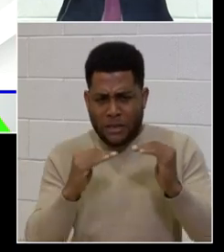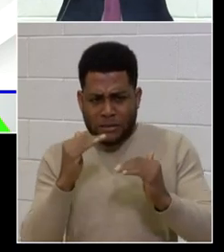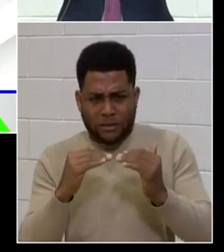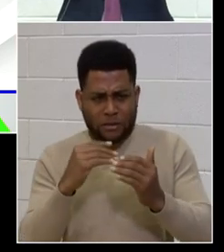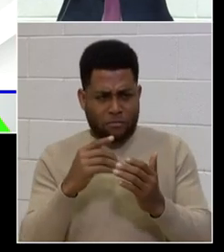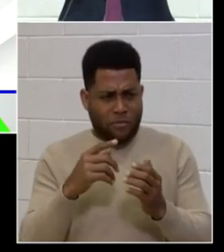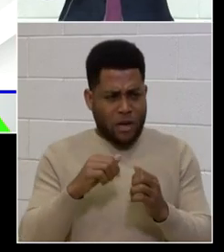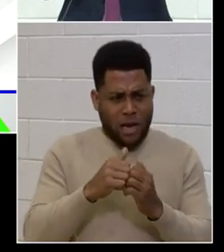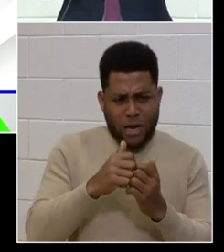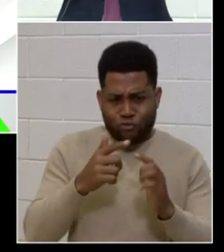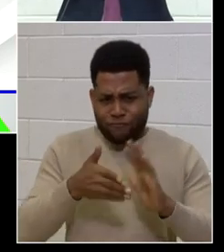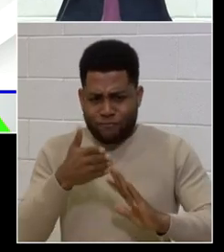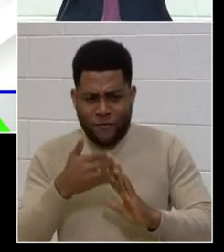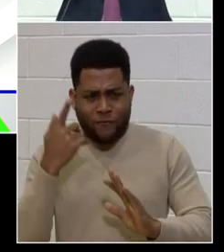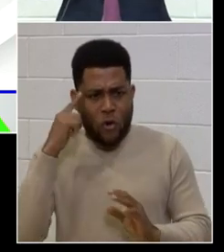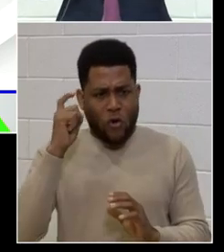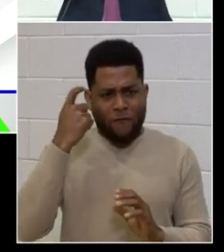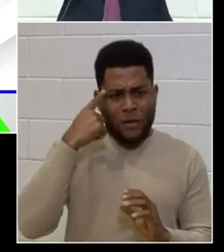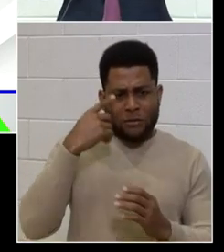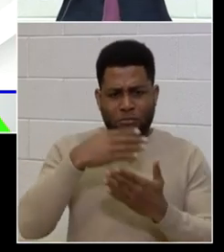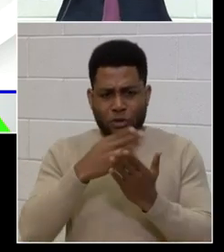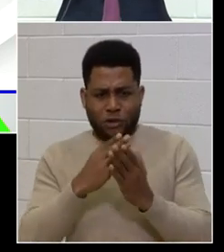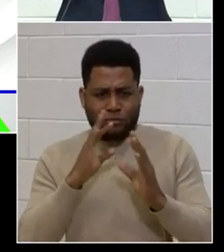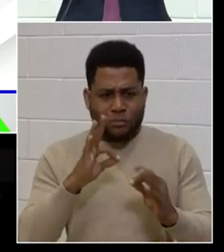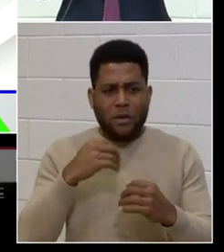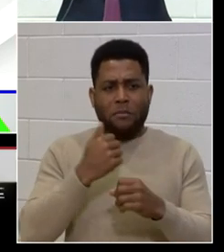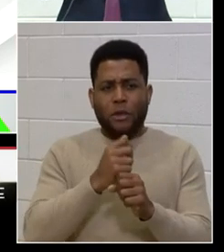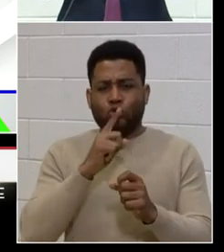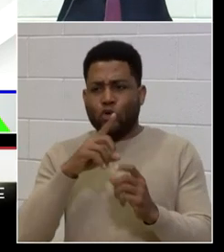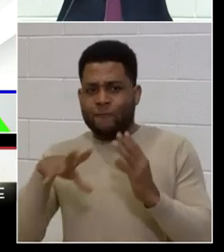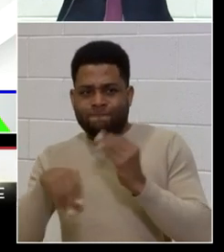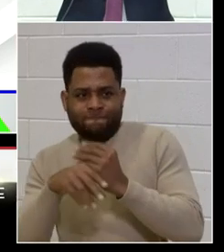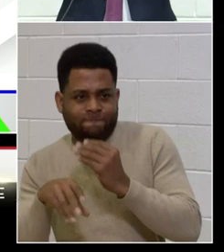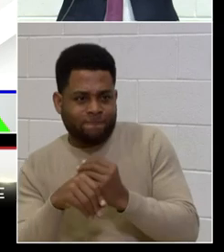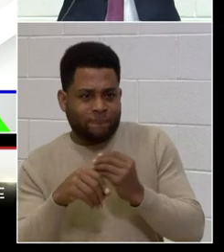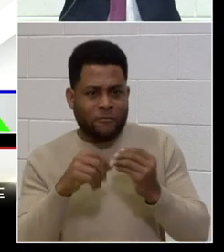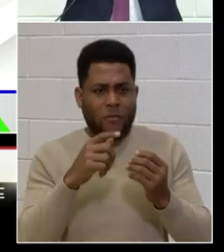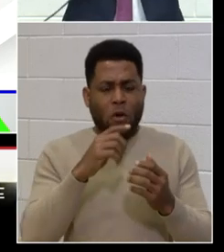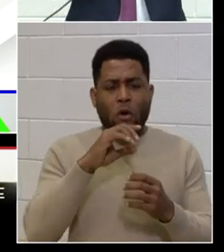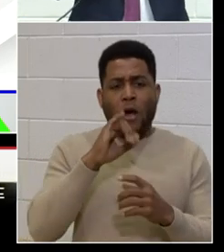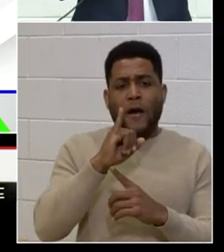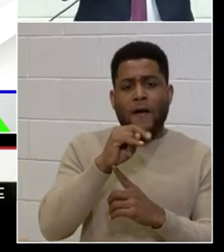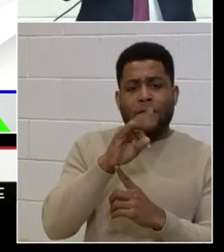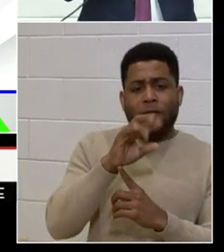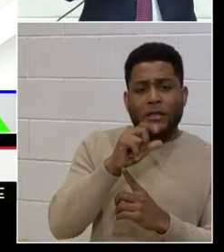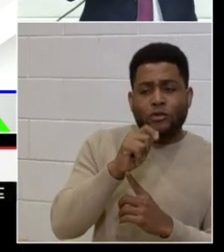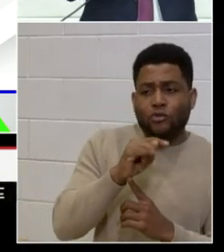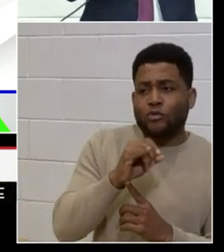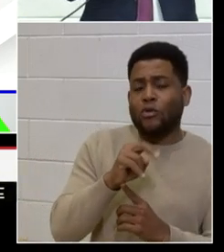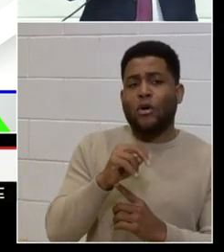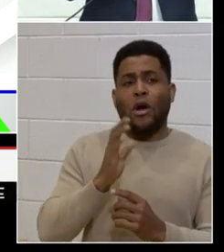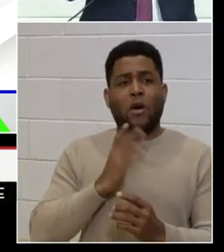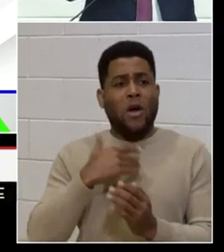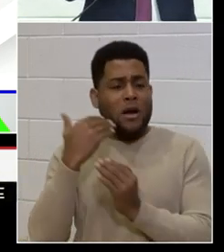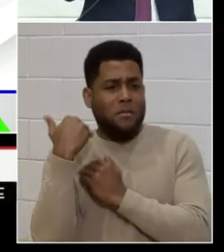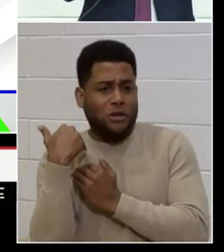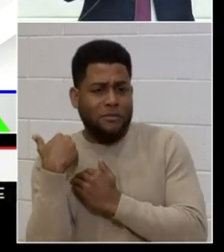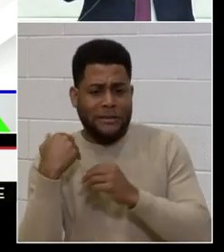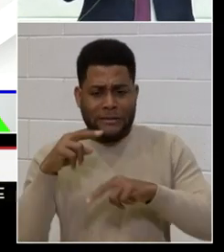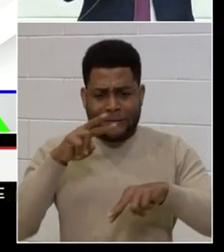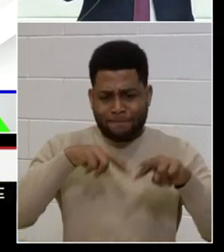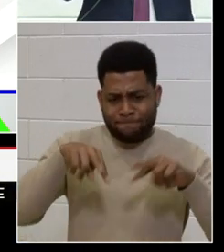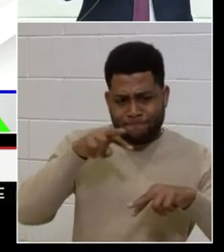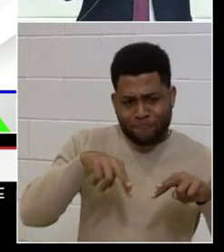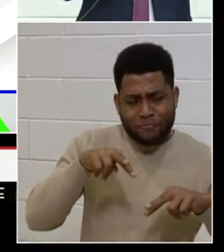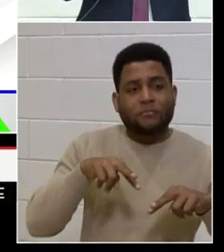away, looking at inflation and our obligations. We look at the revenue, and then we understand what kind of gap we have or what kind of surplus